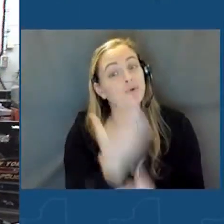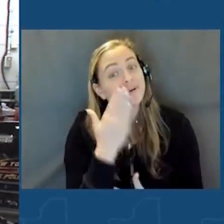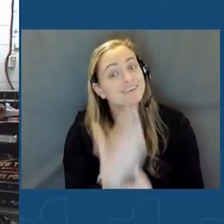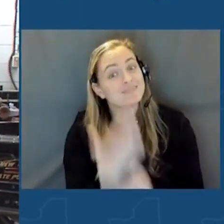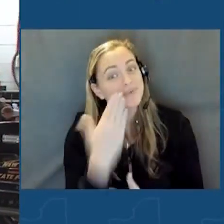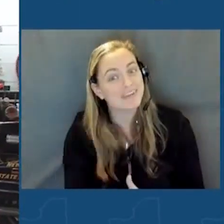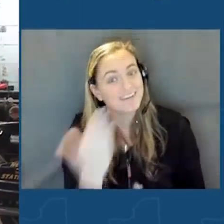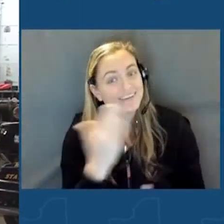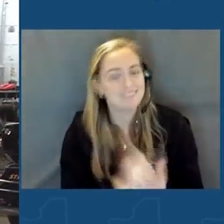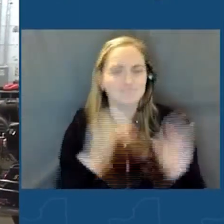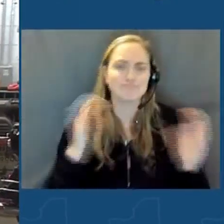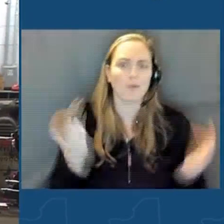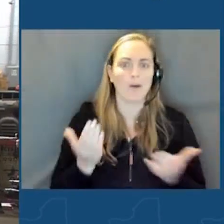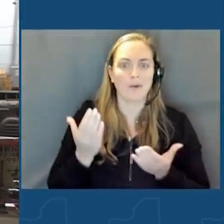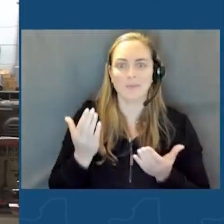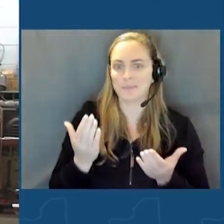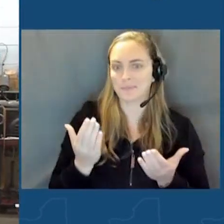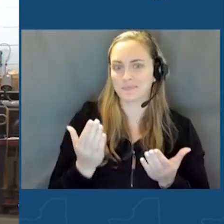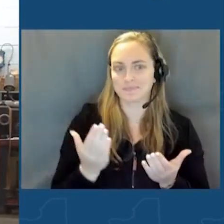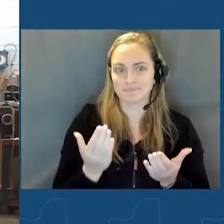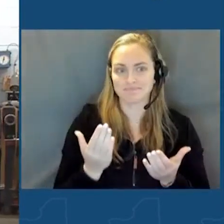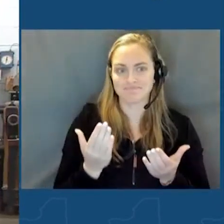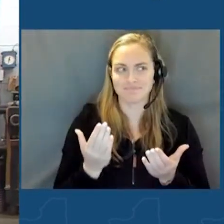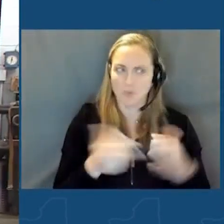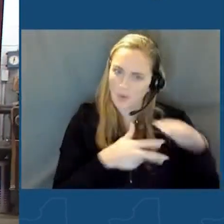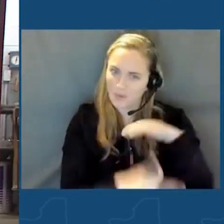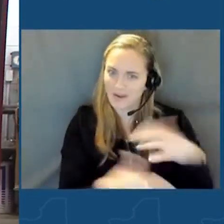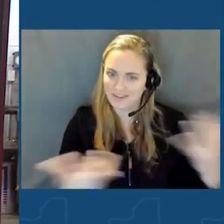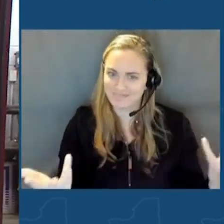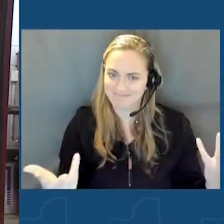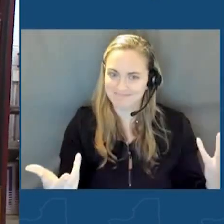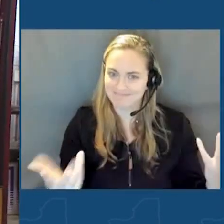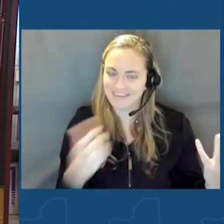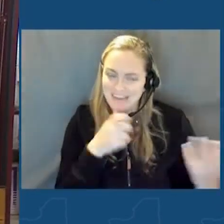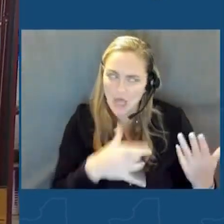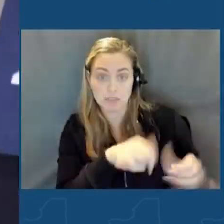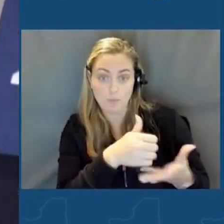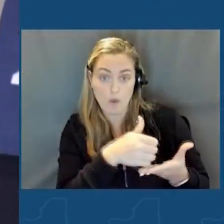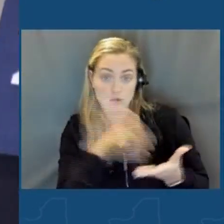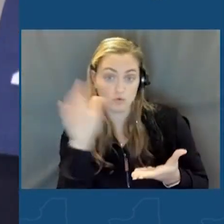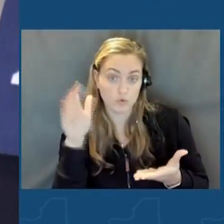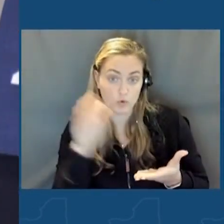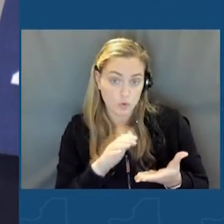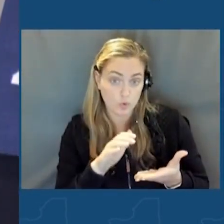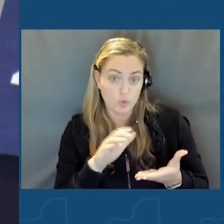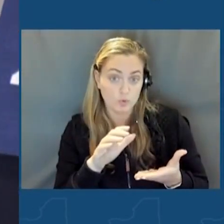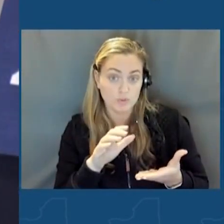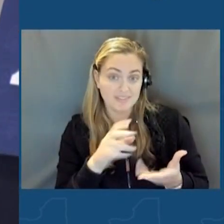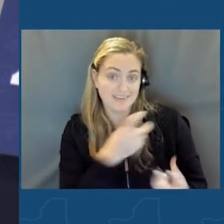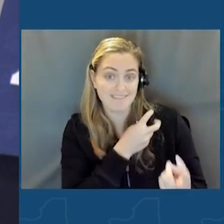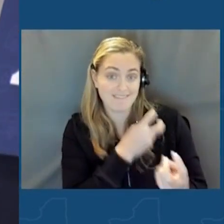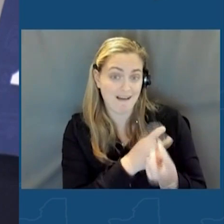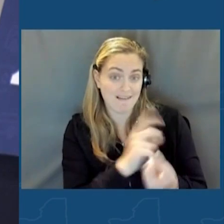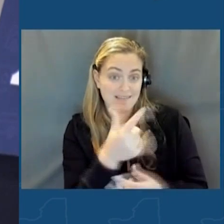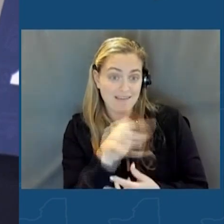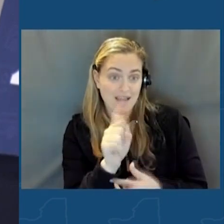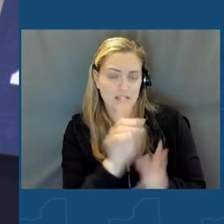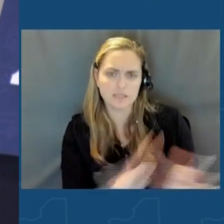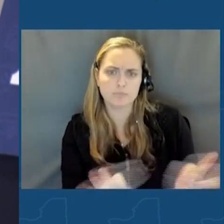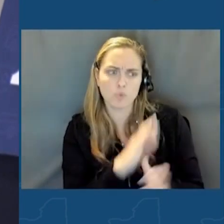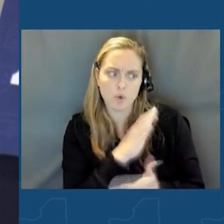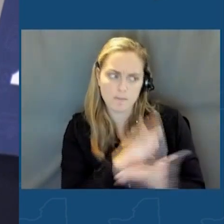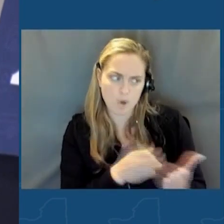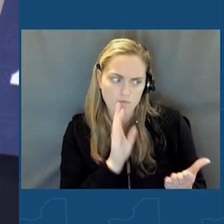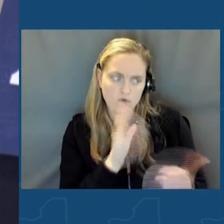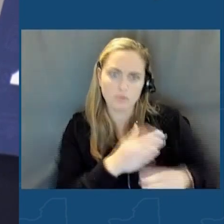Kathy Hochul citing the valuable metals within catalytic converters as the reasoning behind this spike. To combat